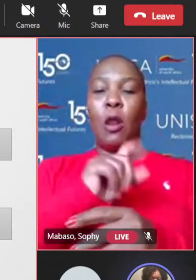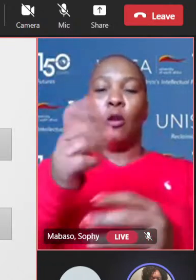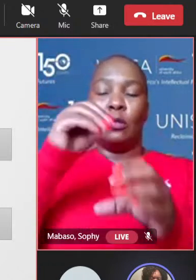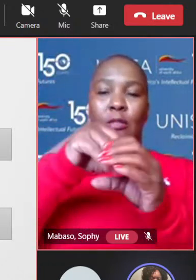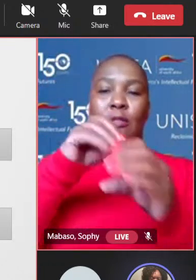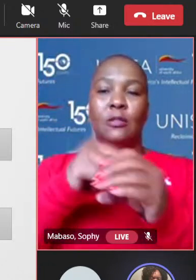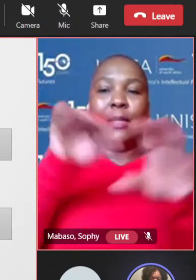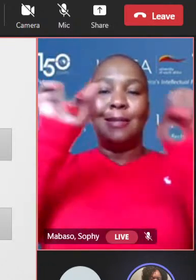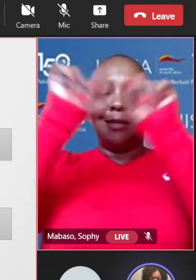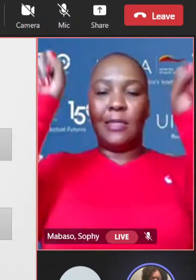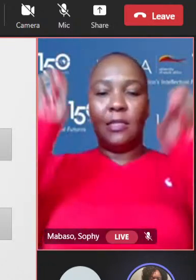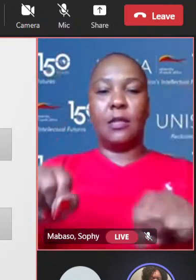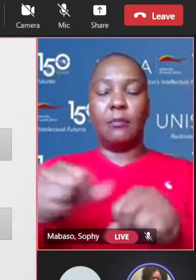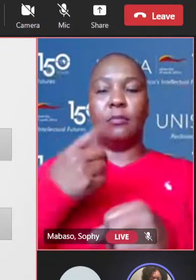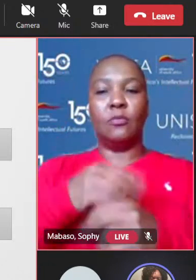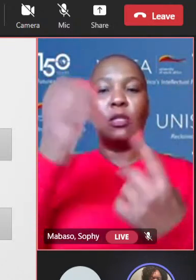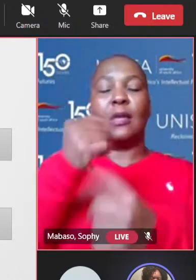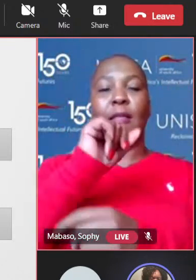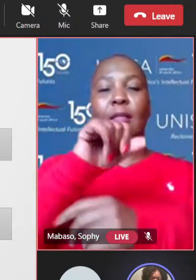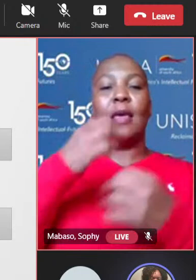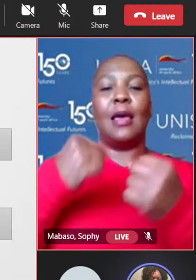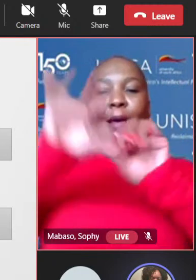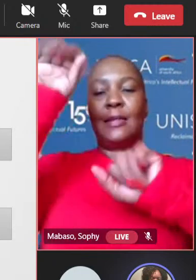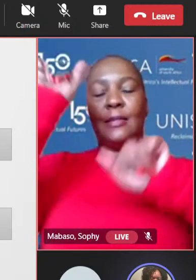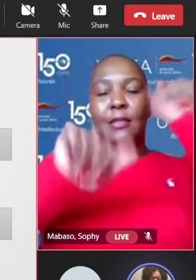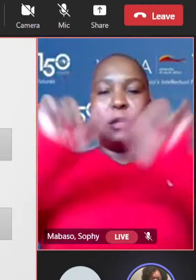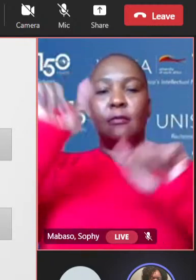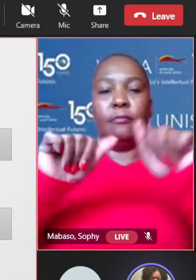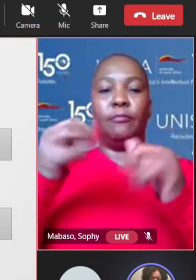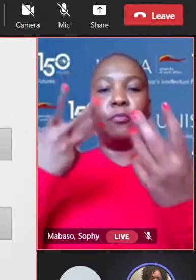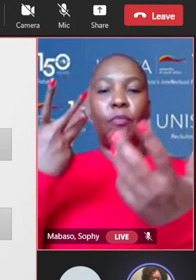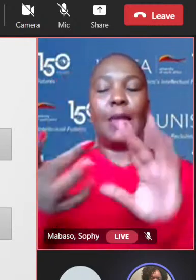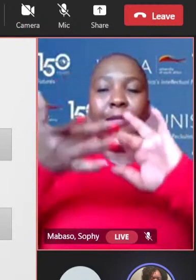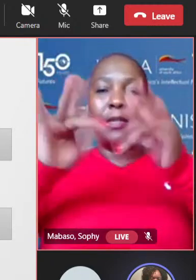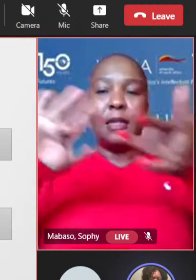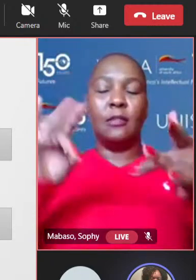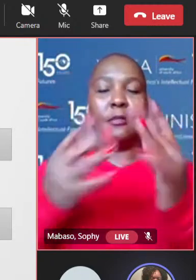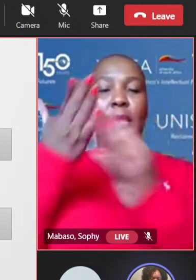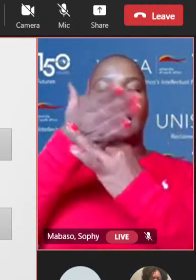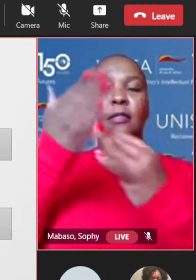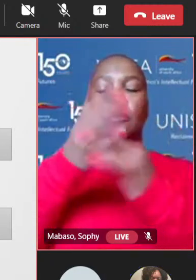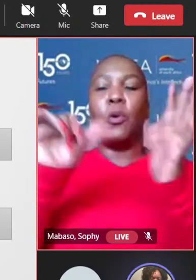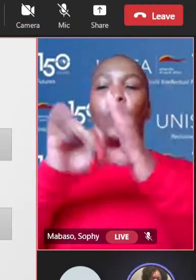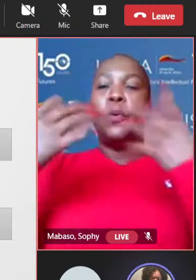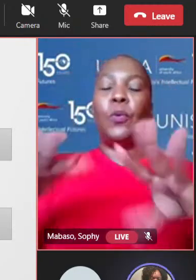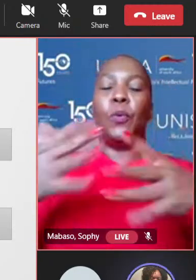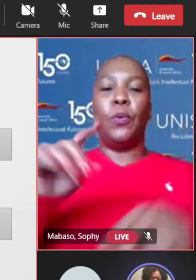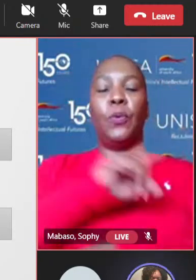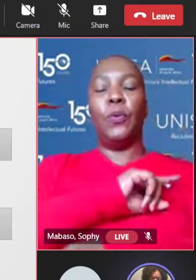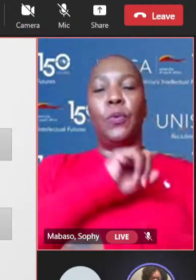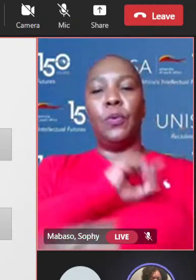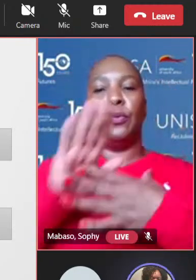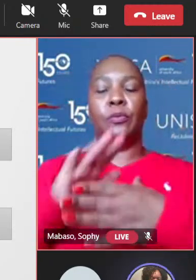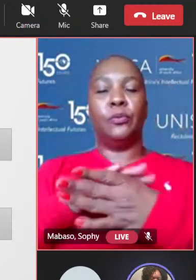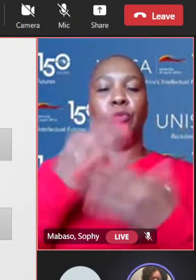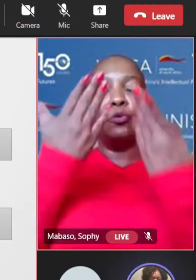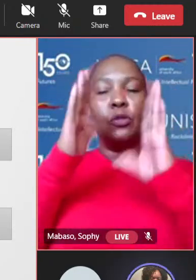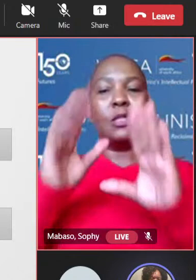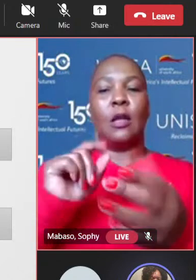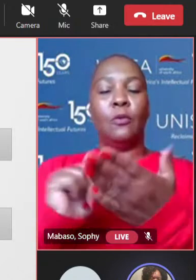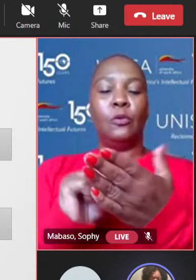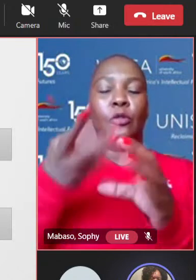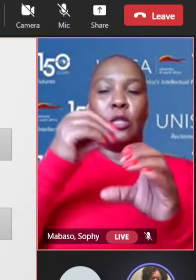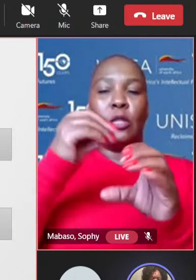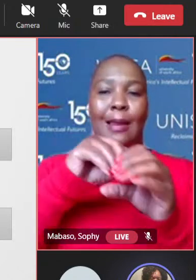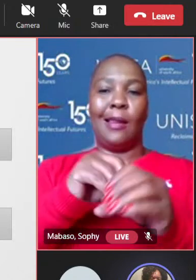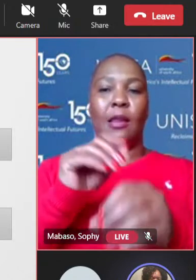to take their assessment. So internet accessibility is very important because the student, once you log on, you have to